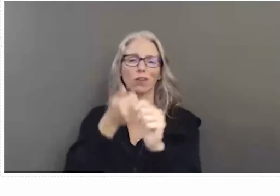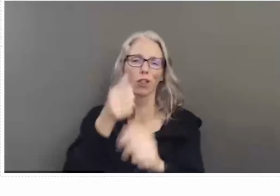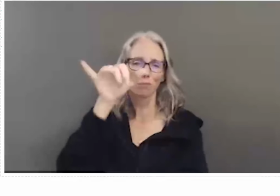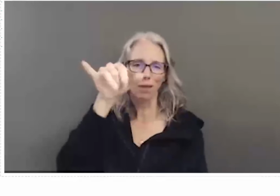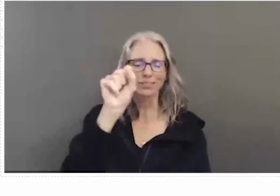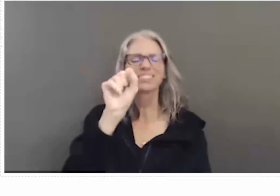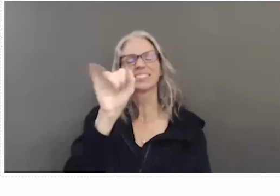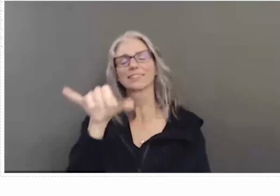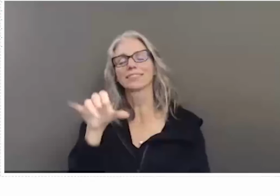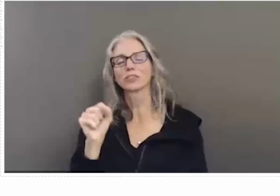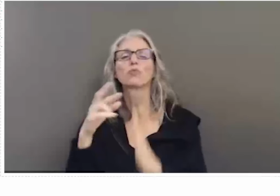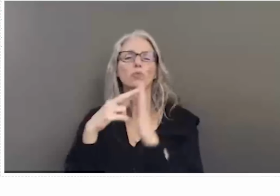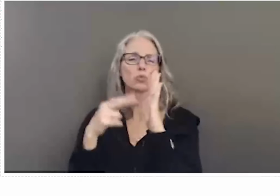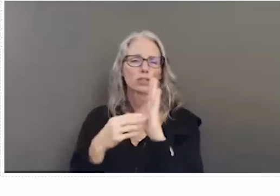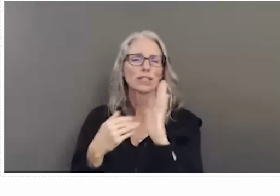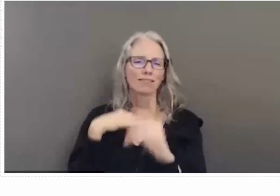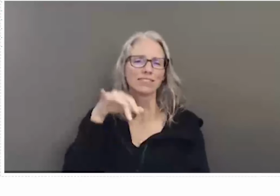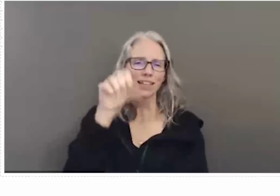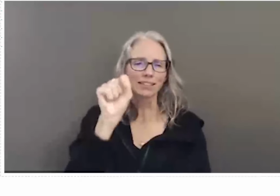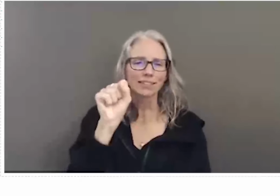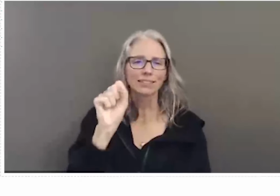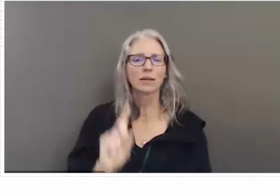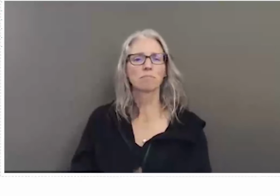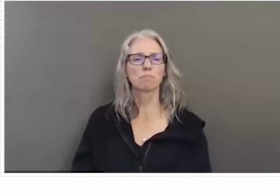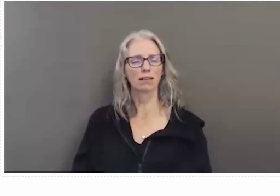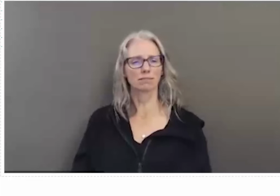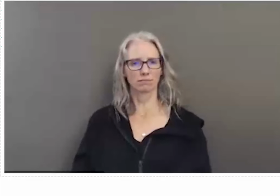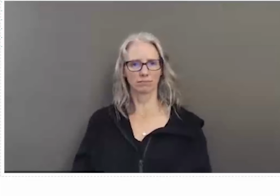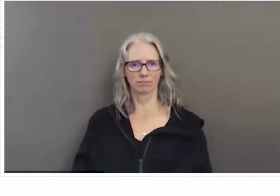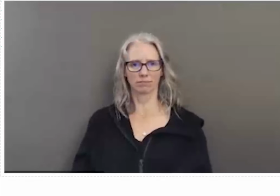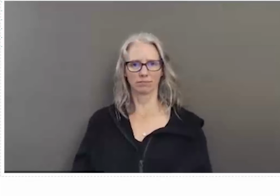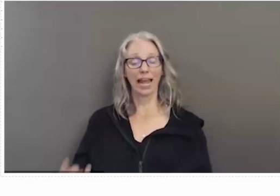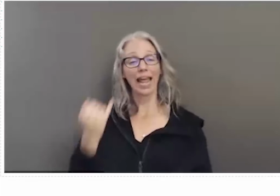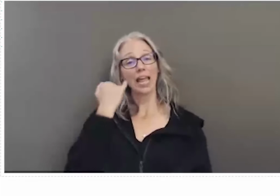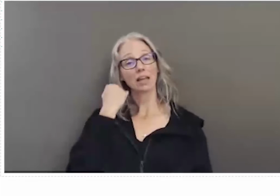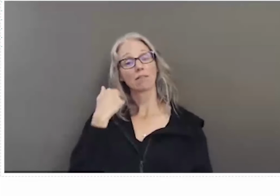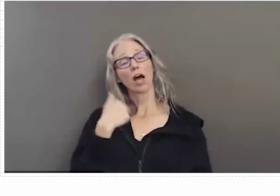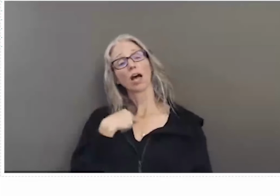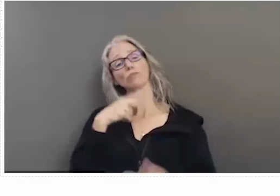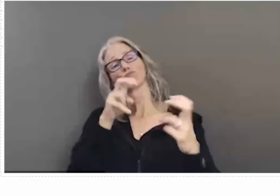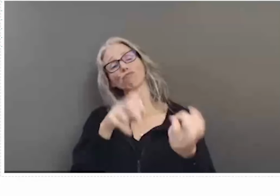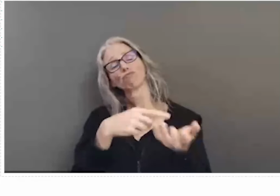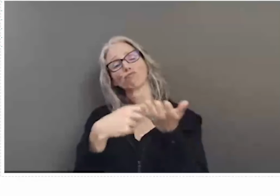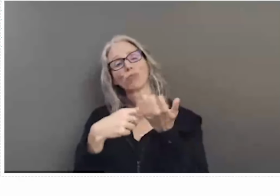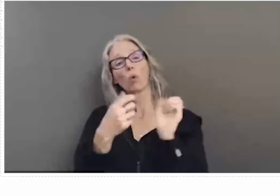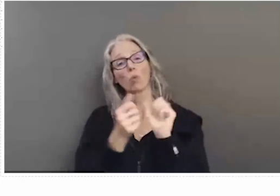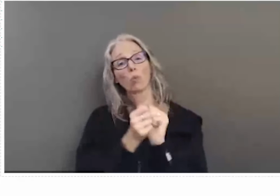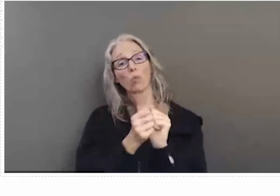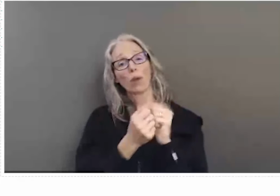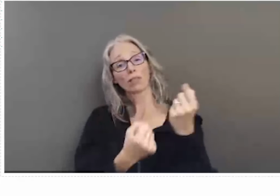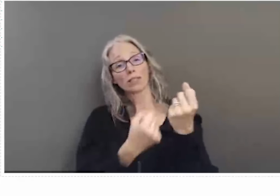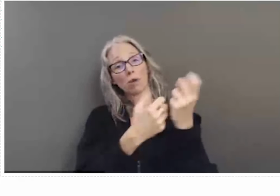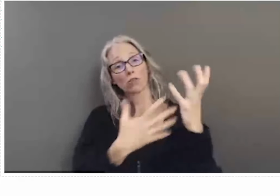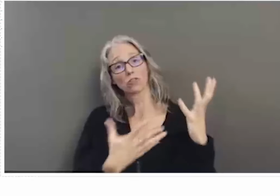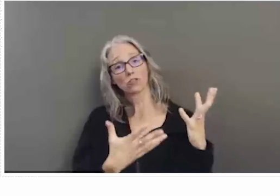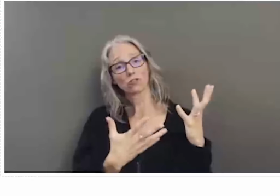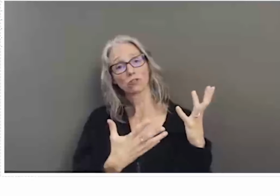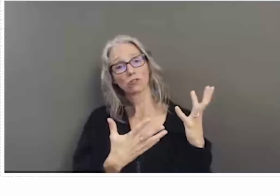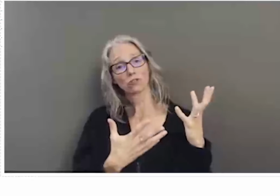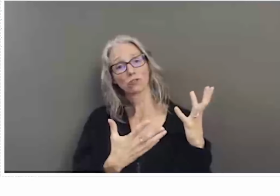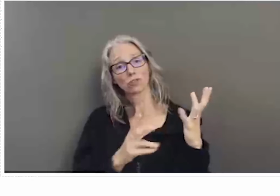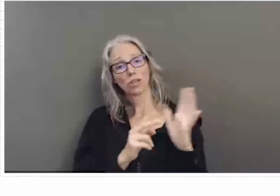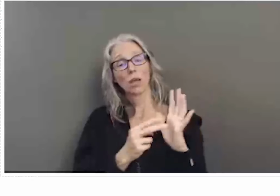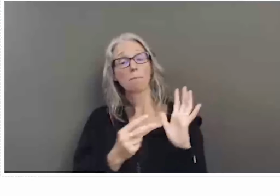but you know, I always find it more comfortable talking to sponsors when I give myself the permission to talk like